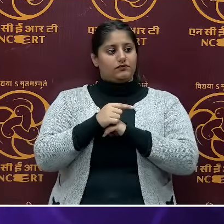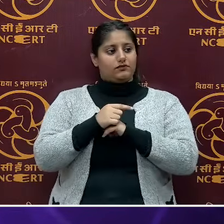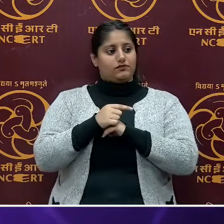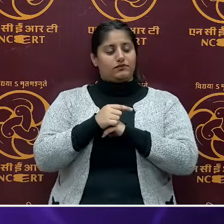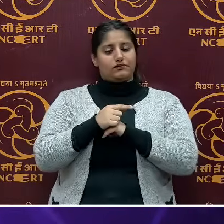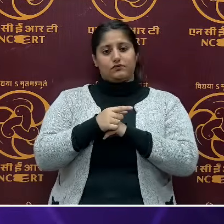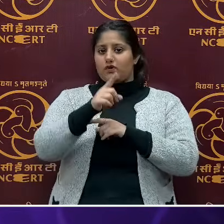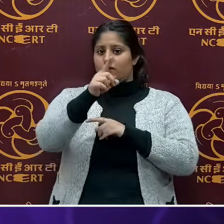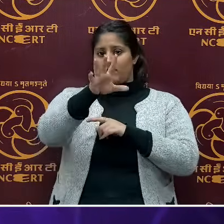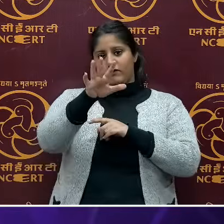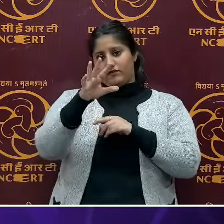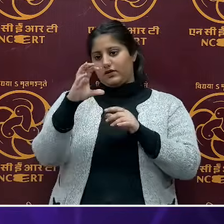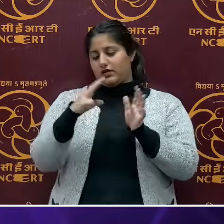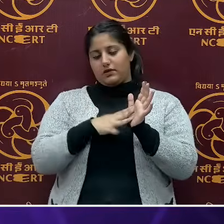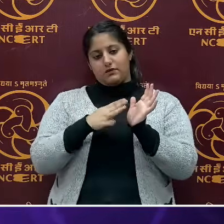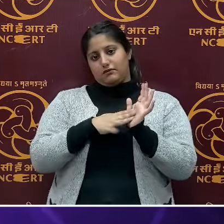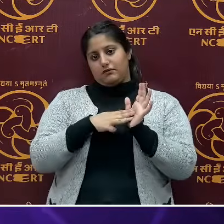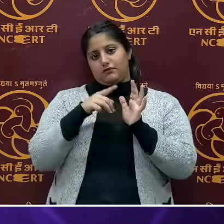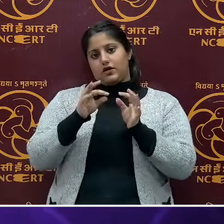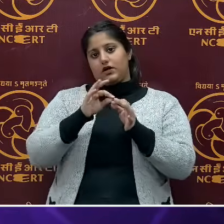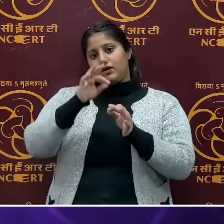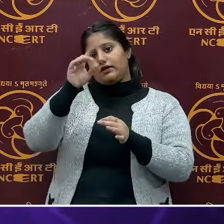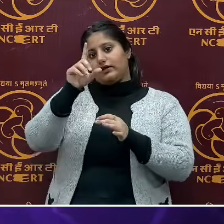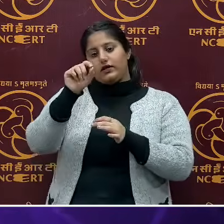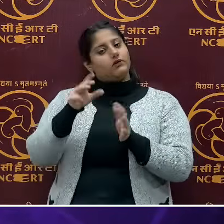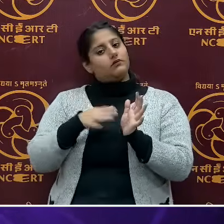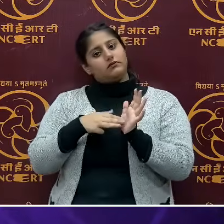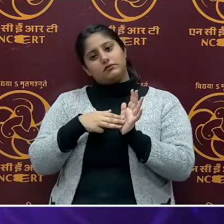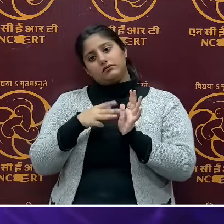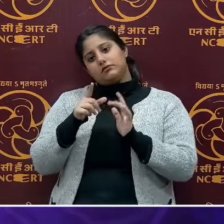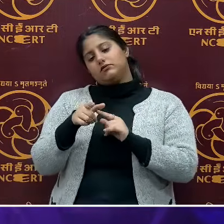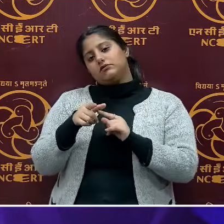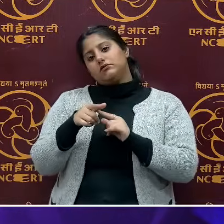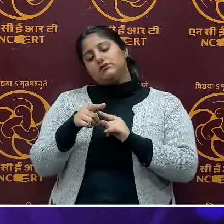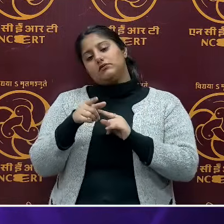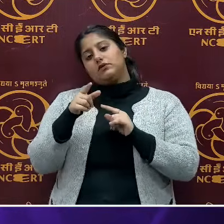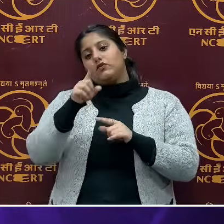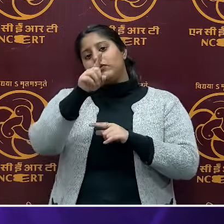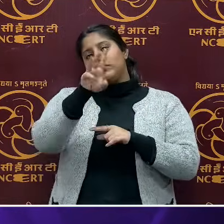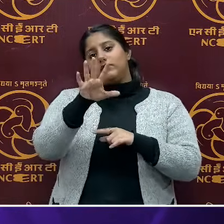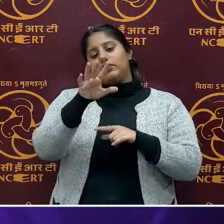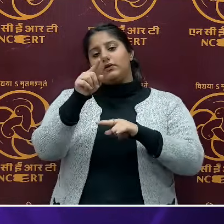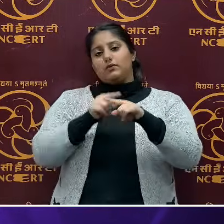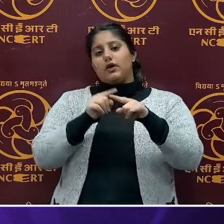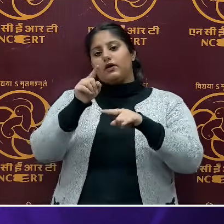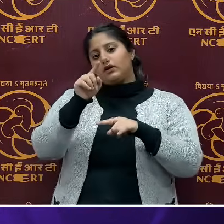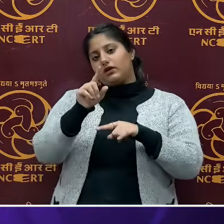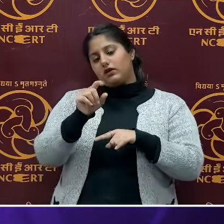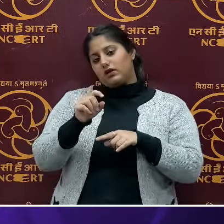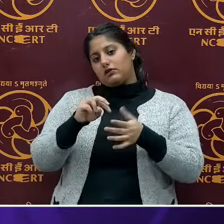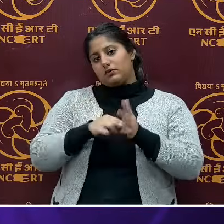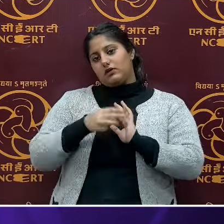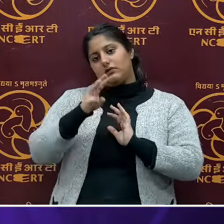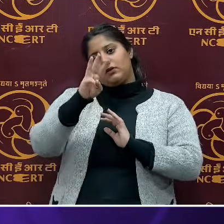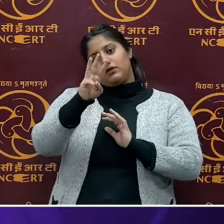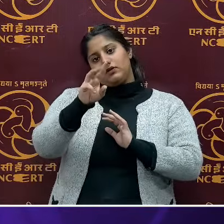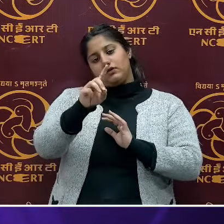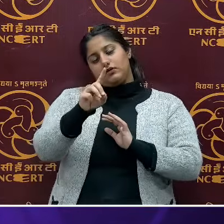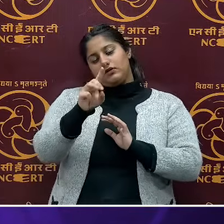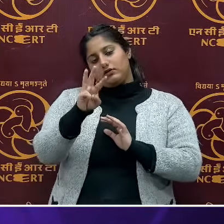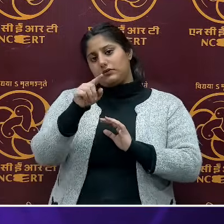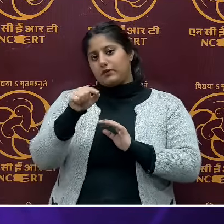Width is 15 mm, height is 10 mm. So 15 upon 10 is 3 by 2. Right. You can easily see